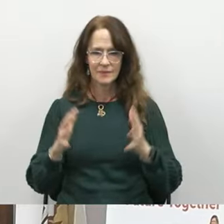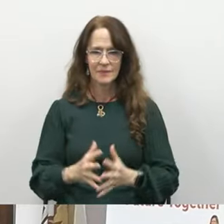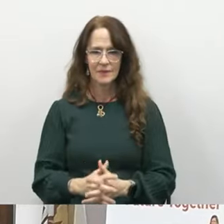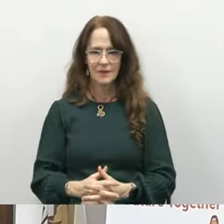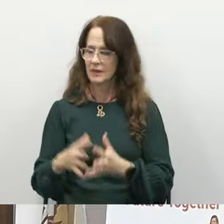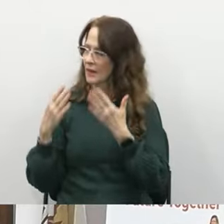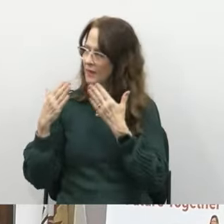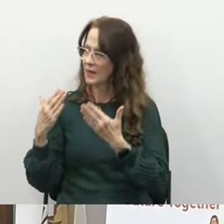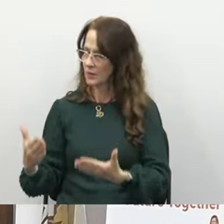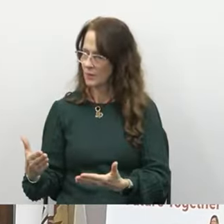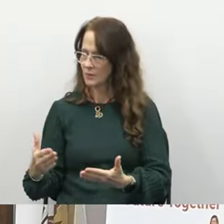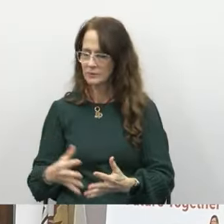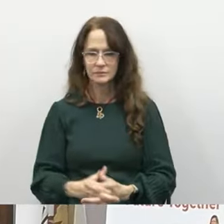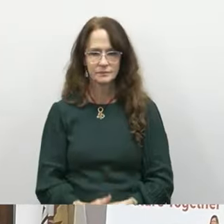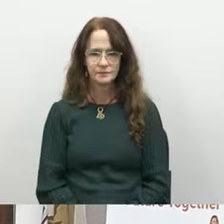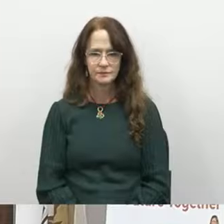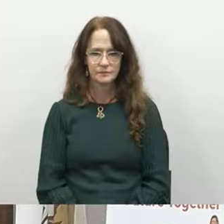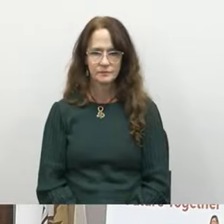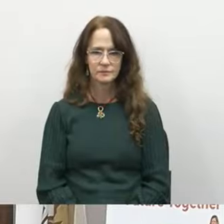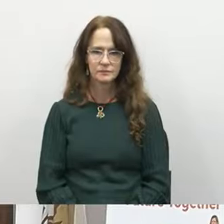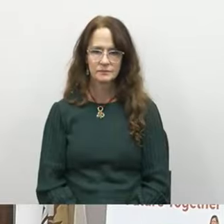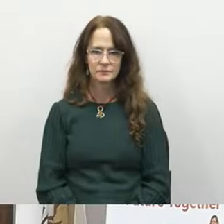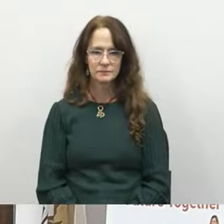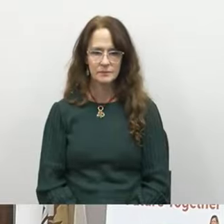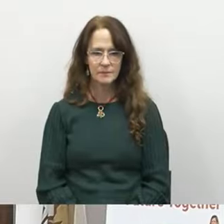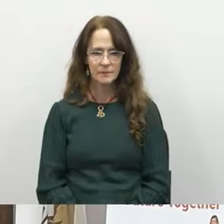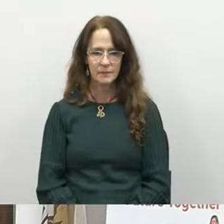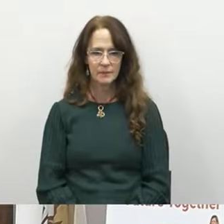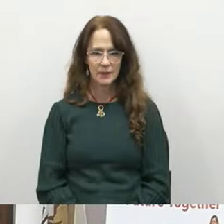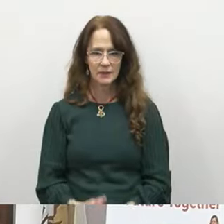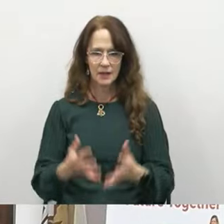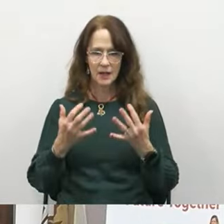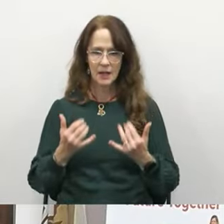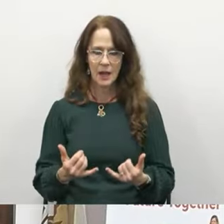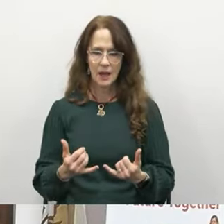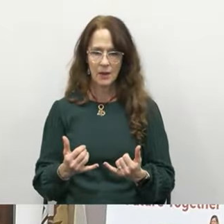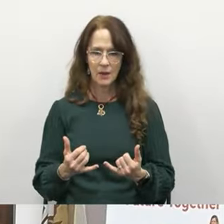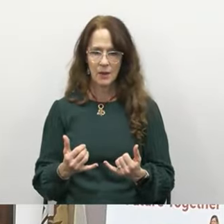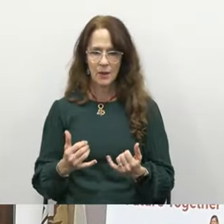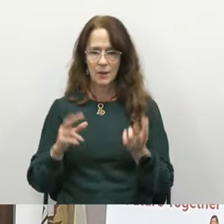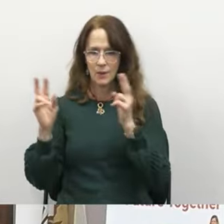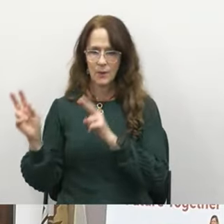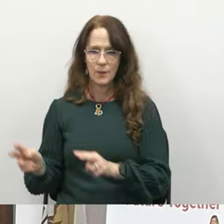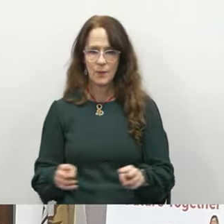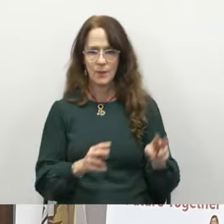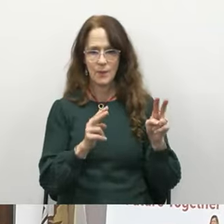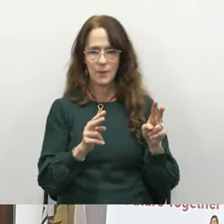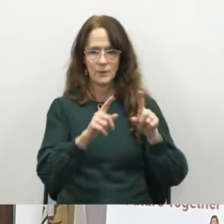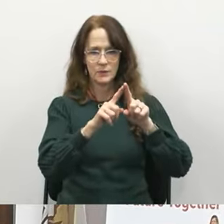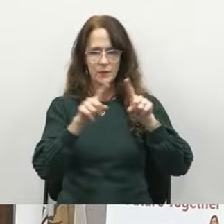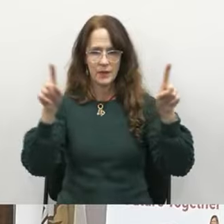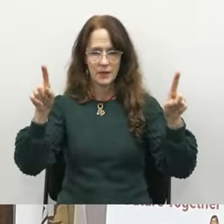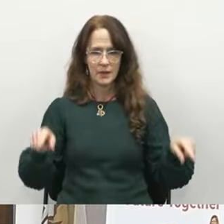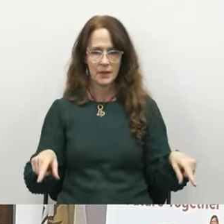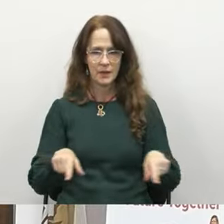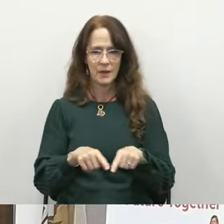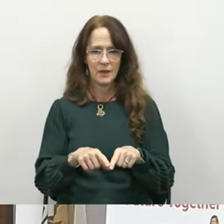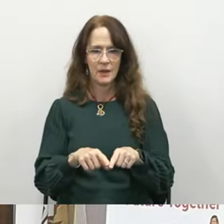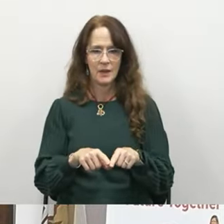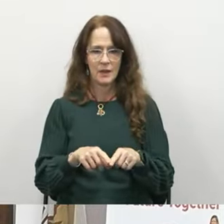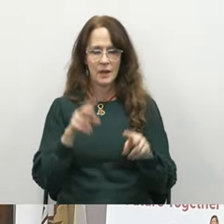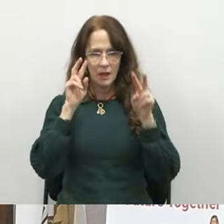Thank you. And now I will direct our attention to the screen where we see our vision